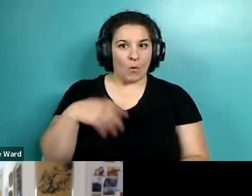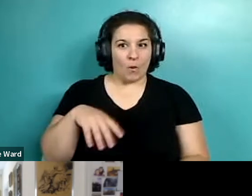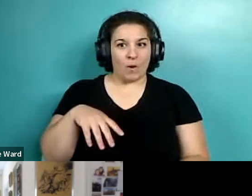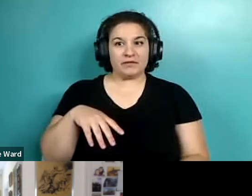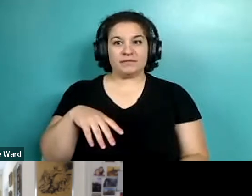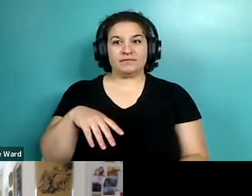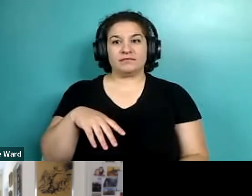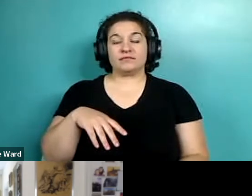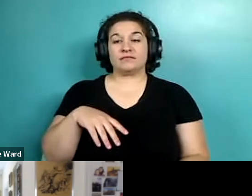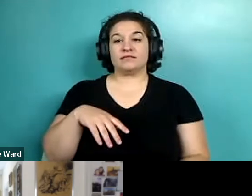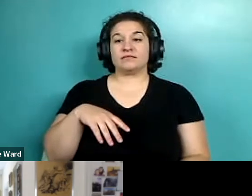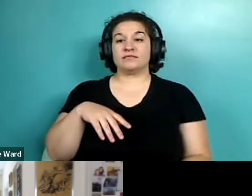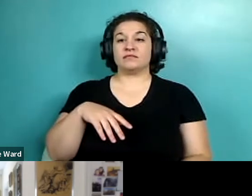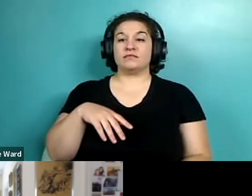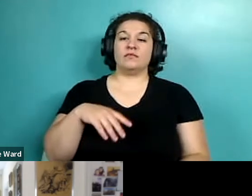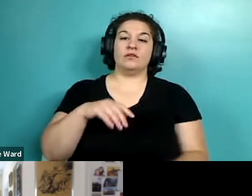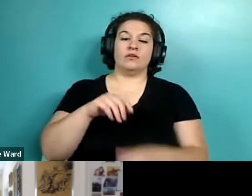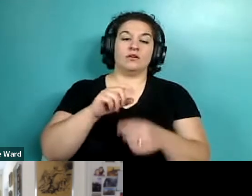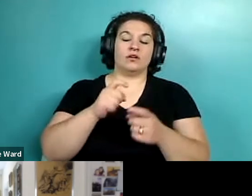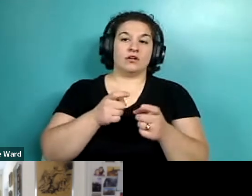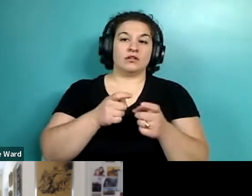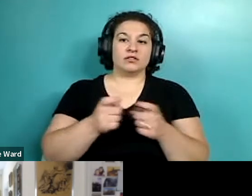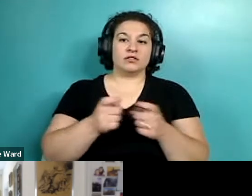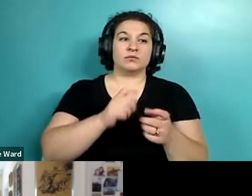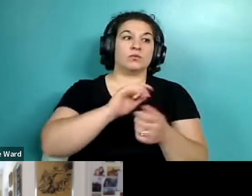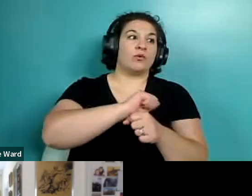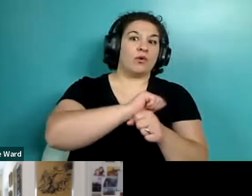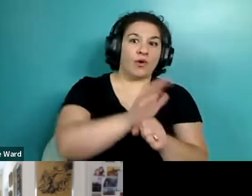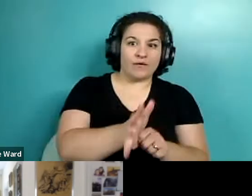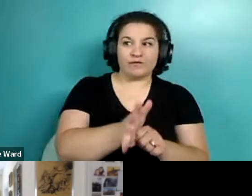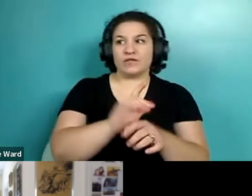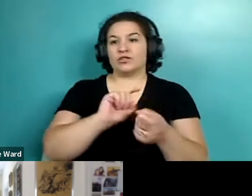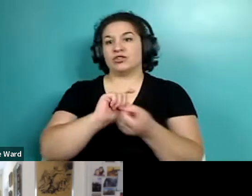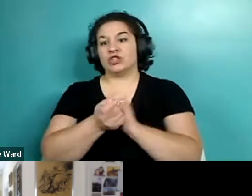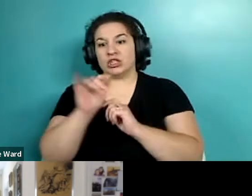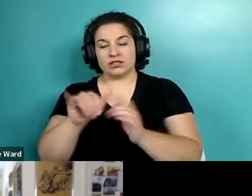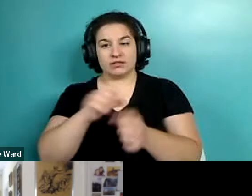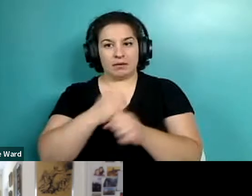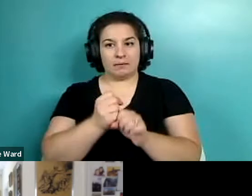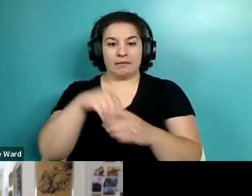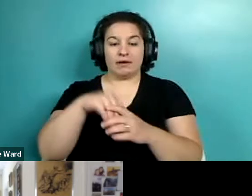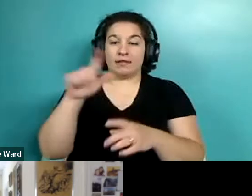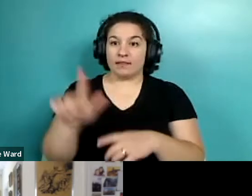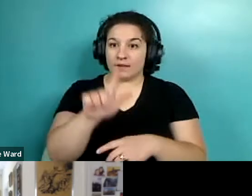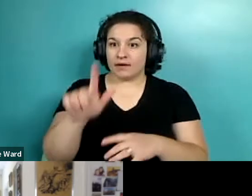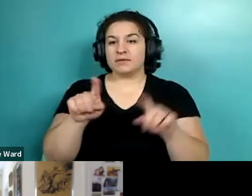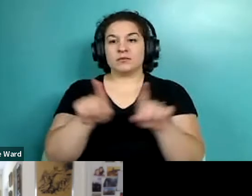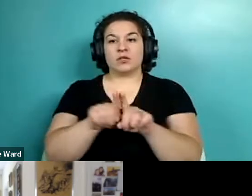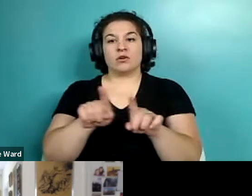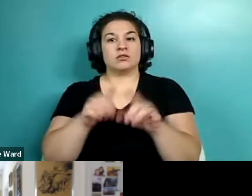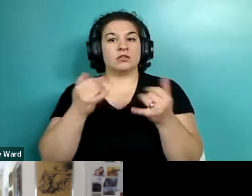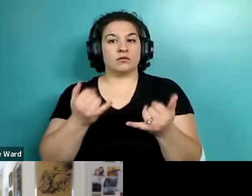dealing with COVID and the changes that produced in libraries, but also now I think